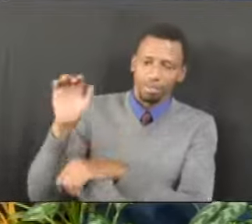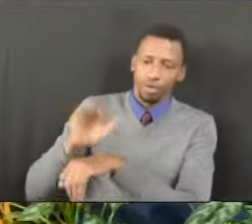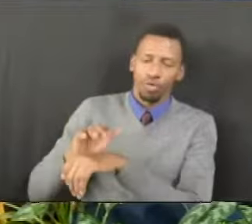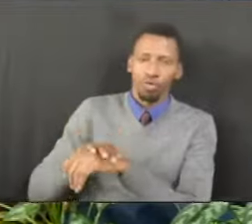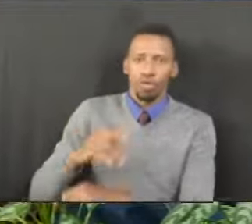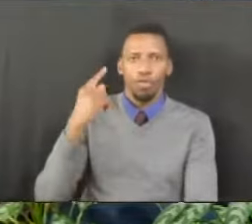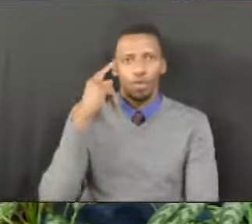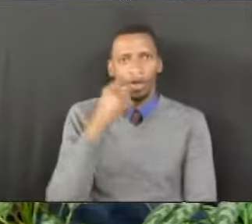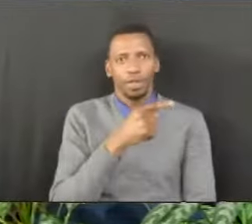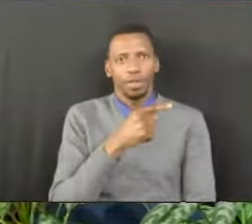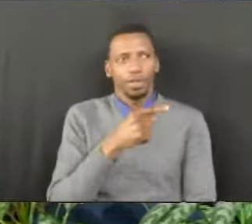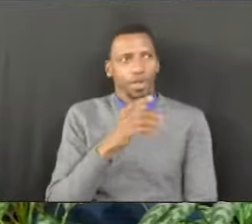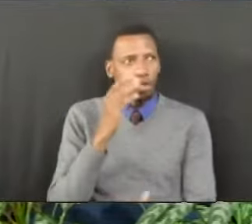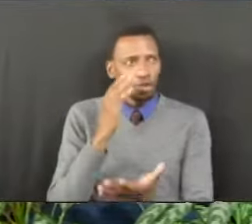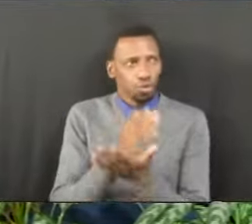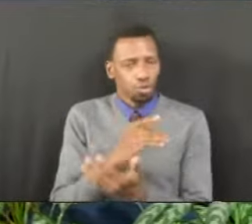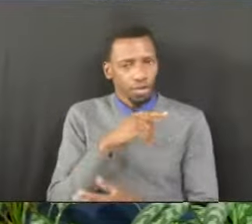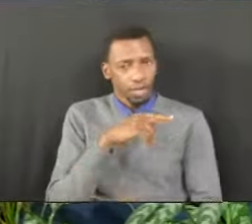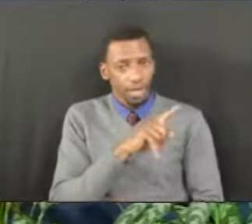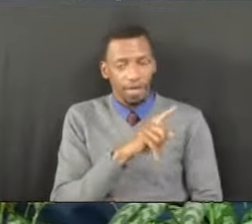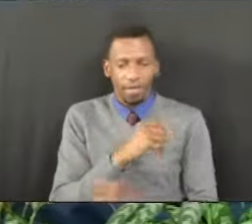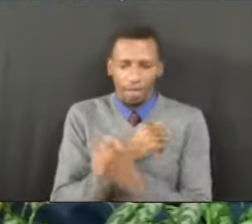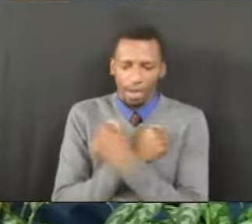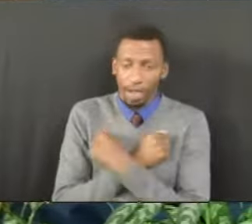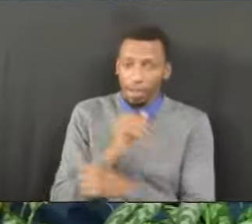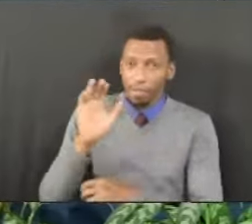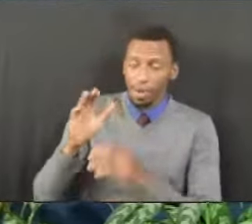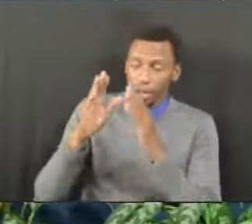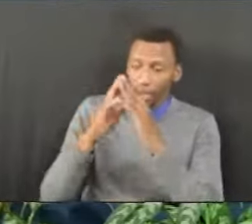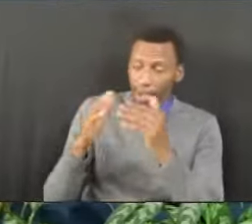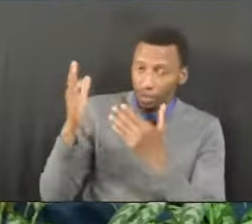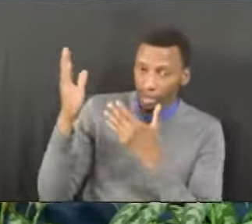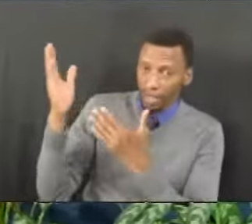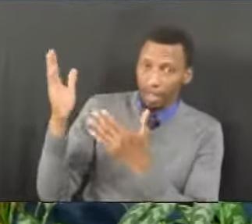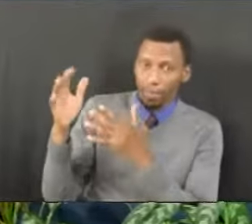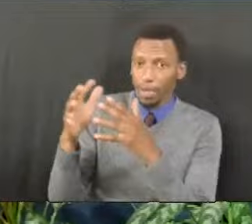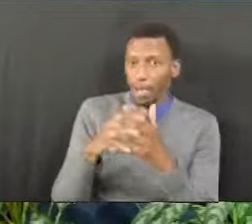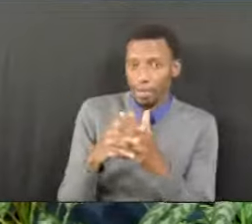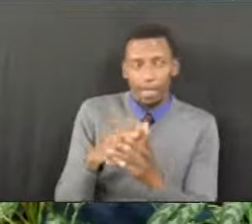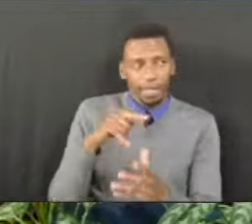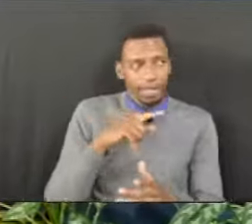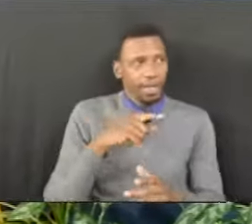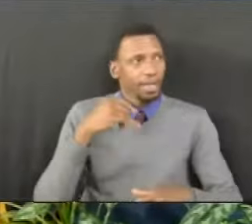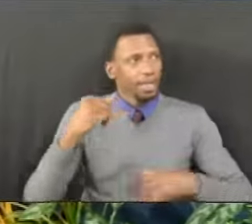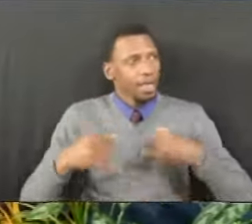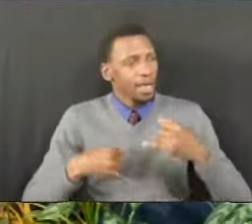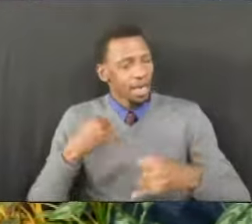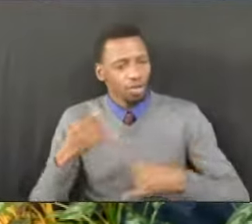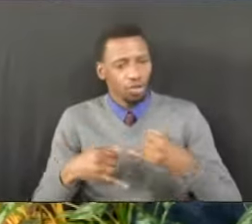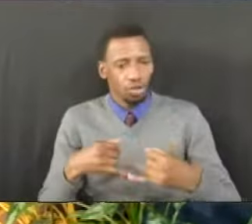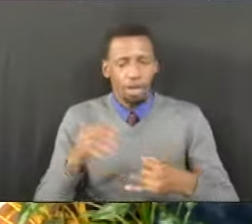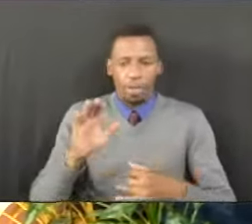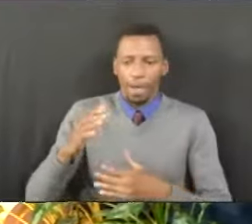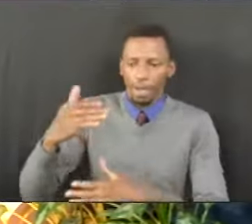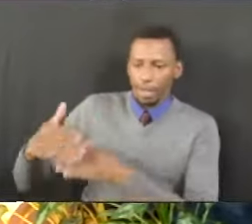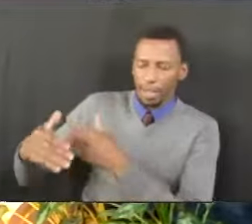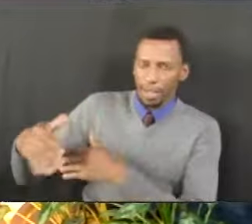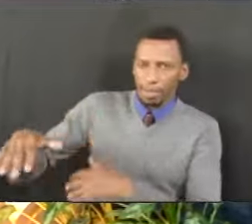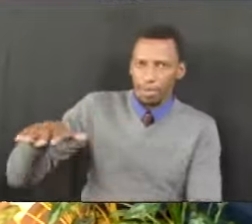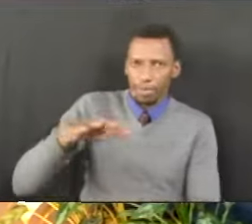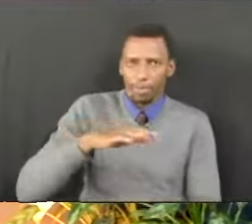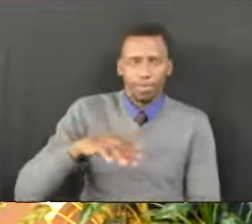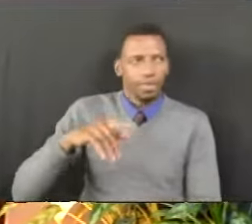much as I like my house down here, as much as I enjoy my neighborhood, as much as